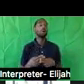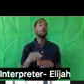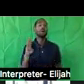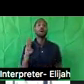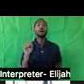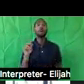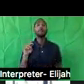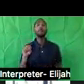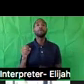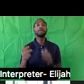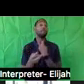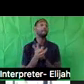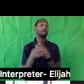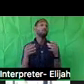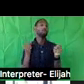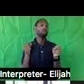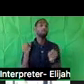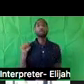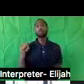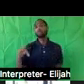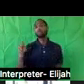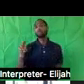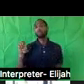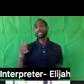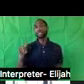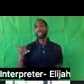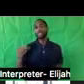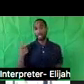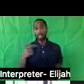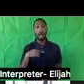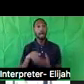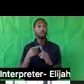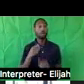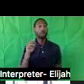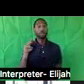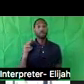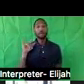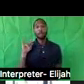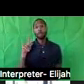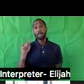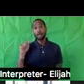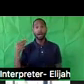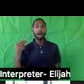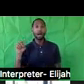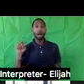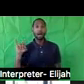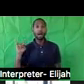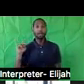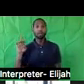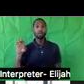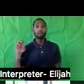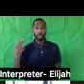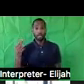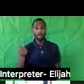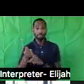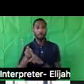squeezing, which I learned from a somatic practitioner named Marika Heinrichs, who has been